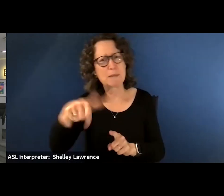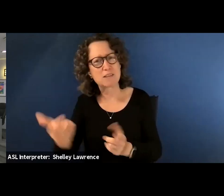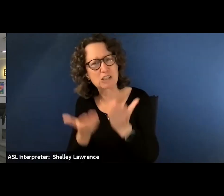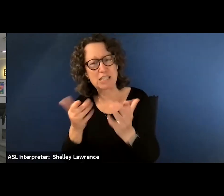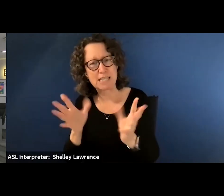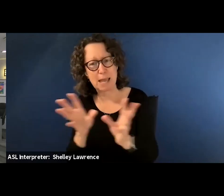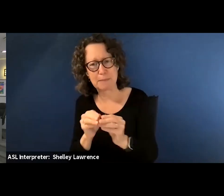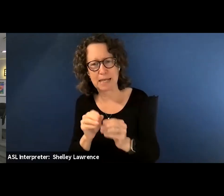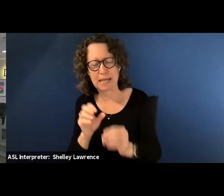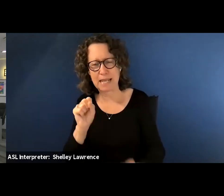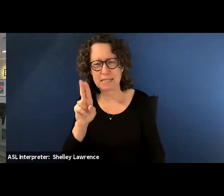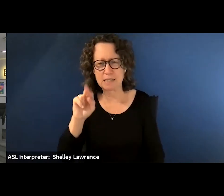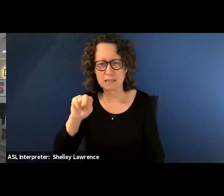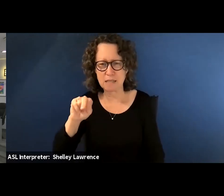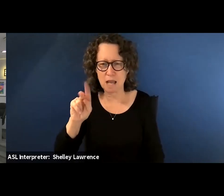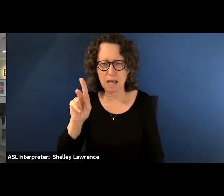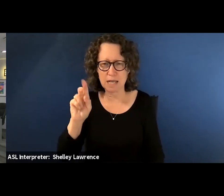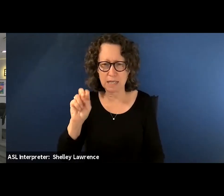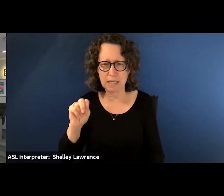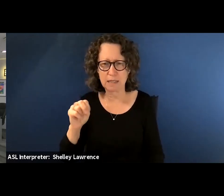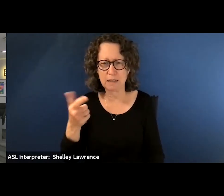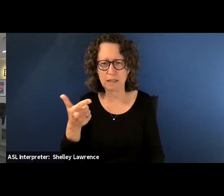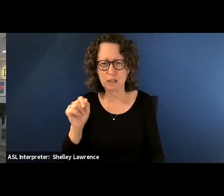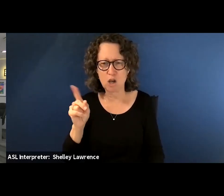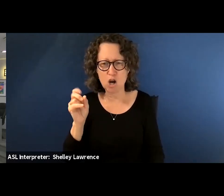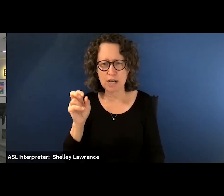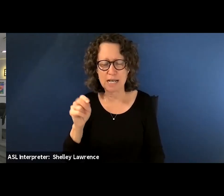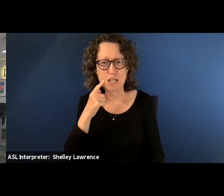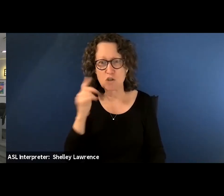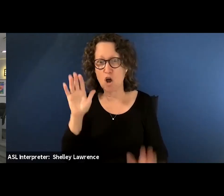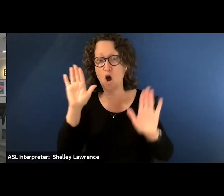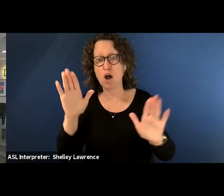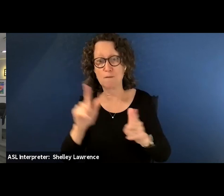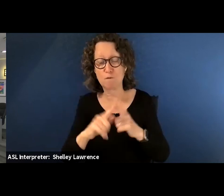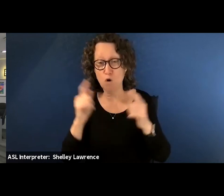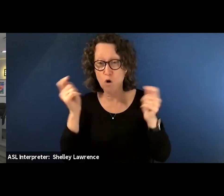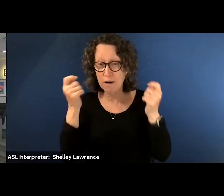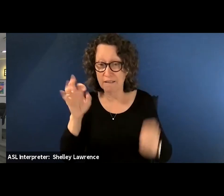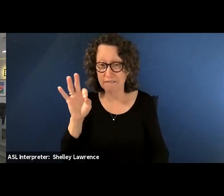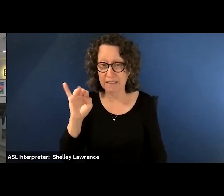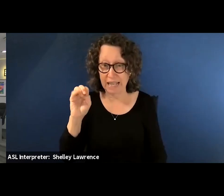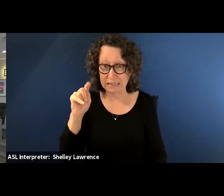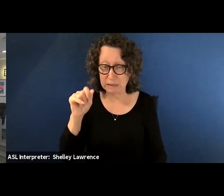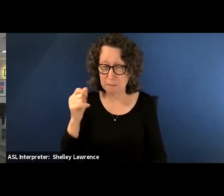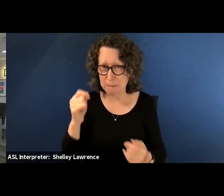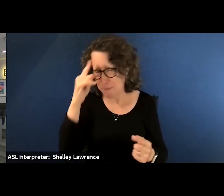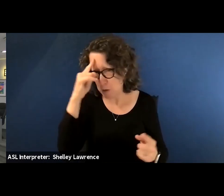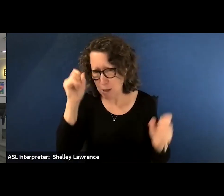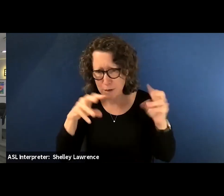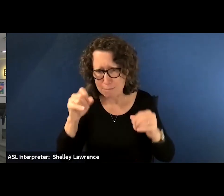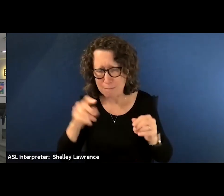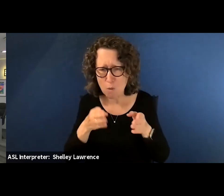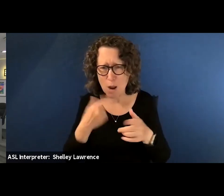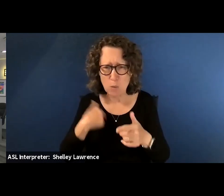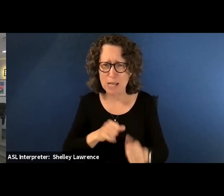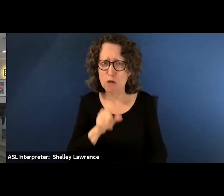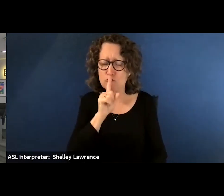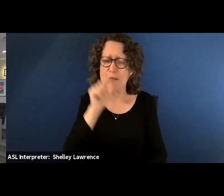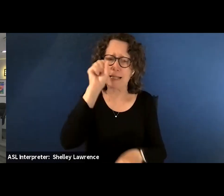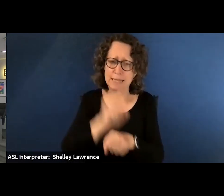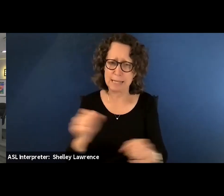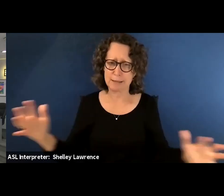at Sunken Gardens was good. That's always awesome for Fiesta. But I'm wondering if you guys could brainstorm a way where we could really